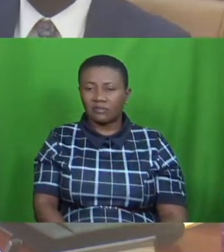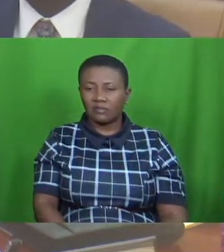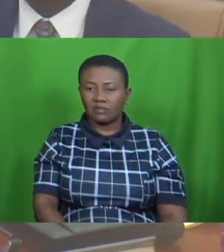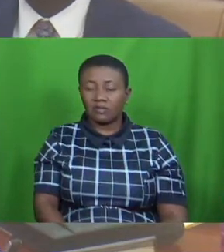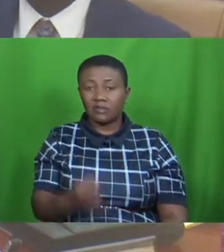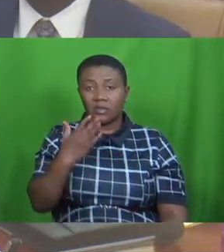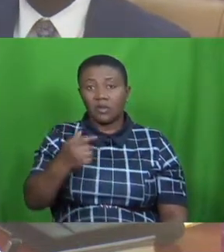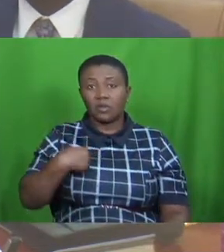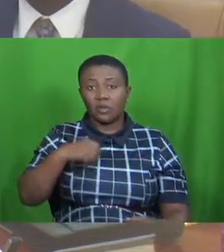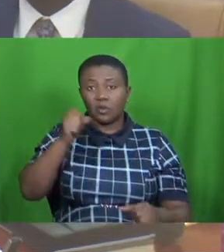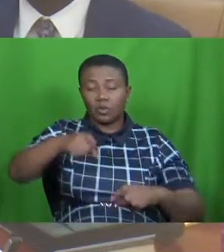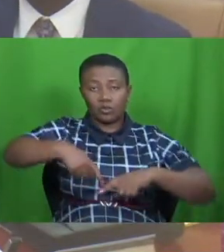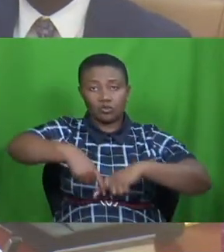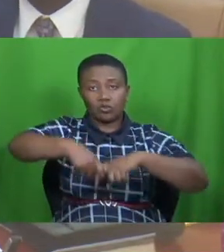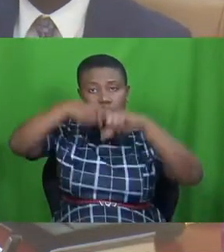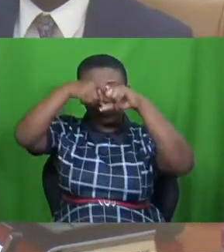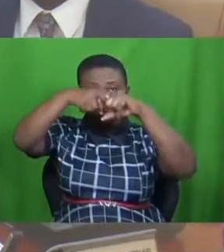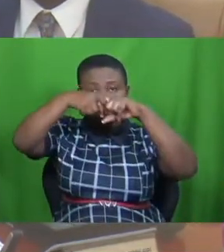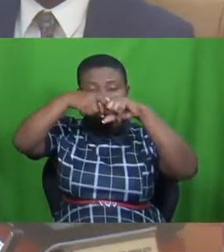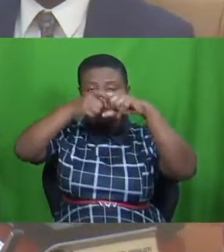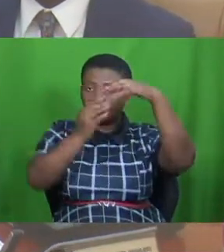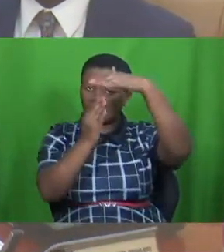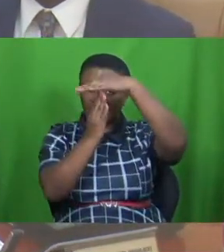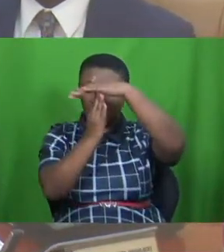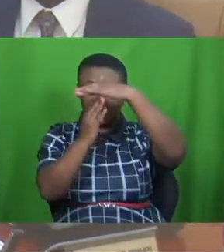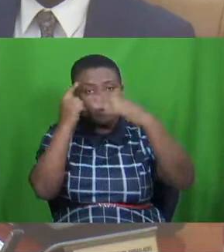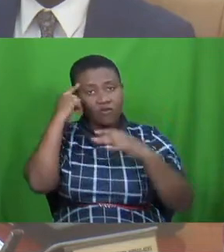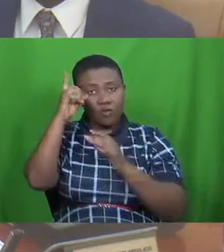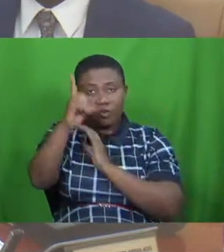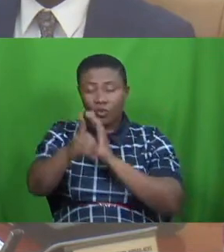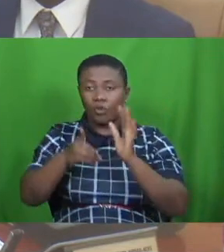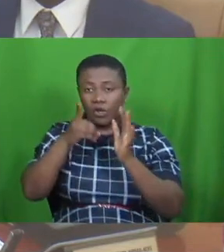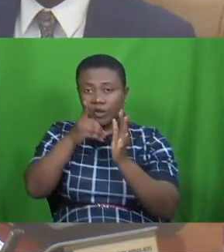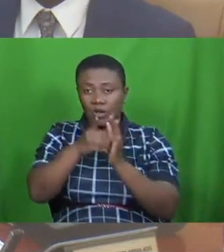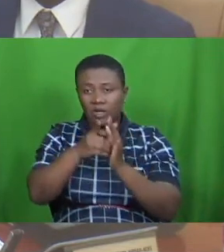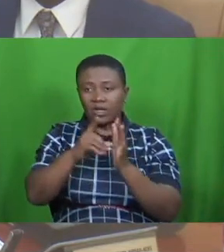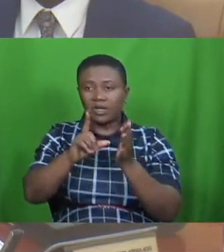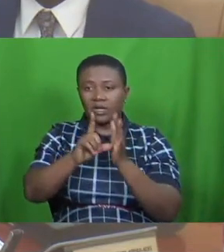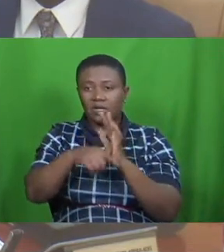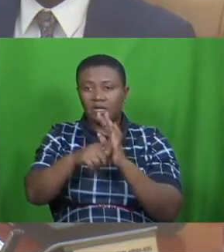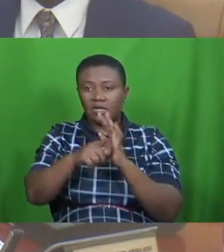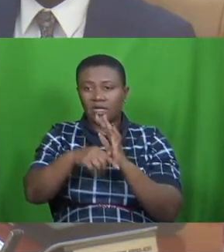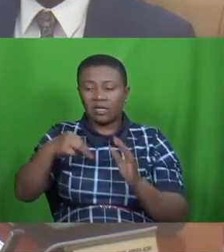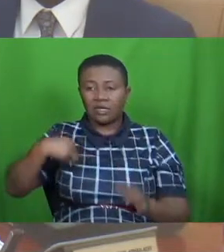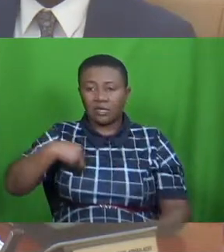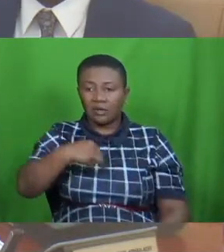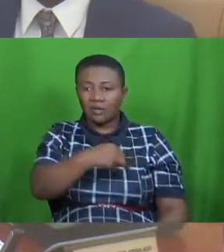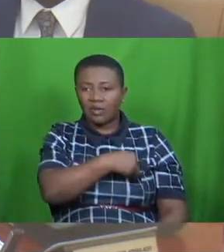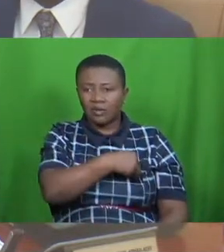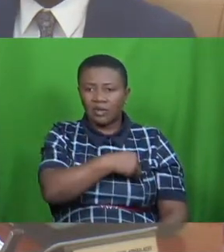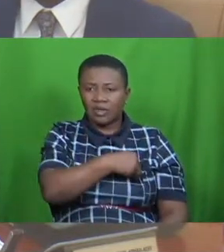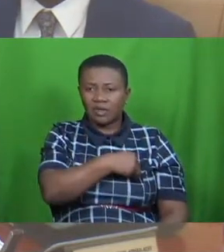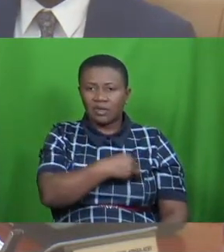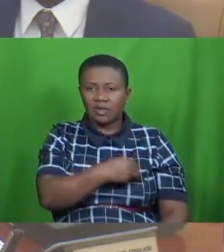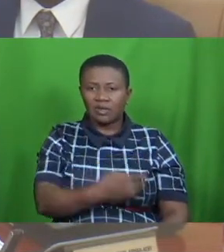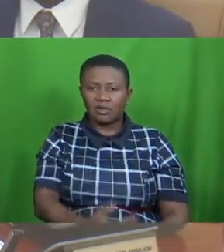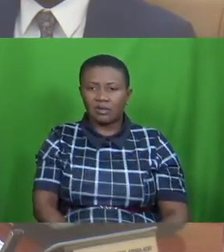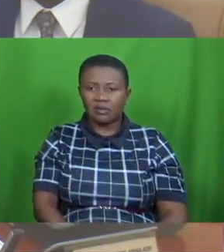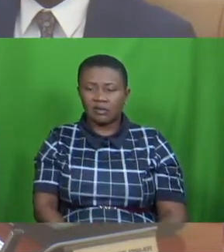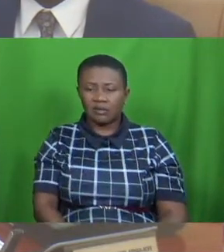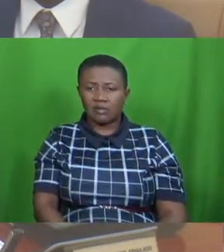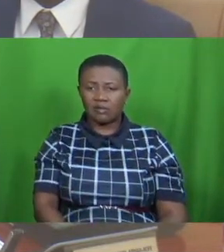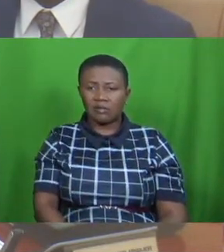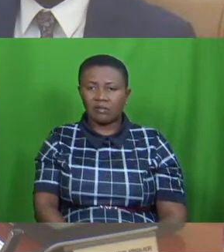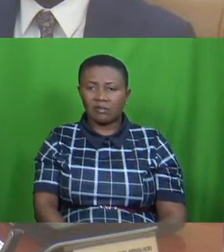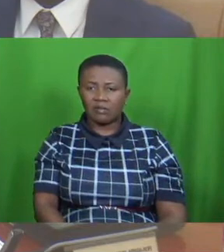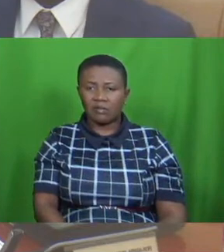suspend for 1 hour so that members can read the documentation before us. Oh, suspend sitting for 1 hour? Or in other words, whilst